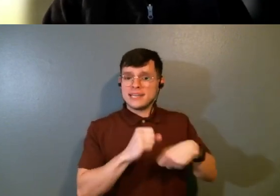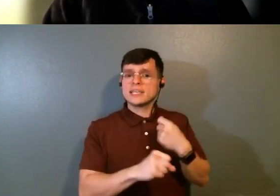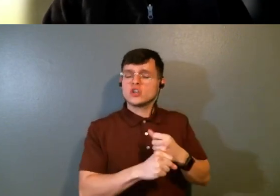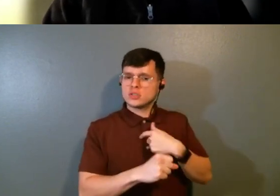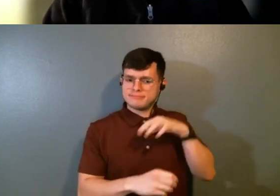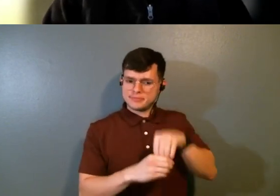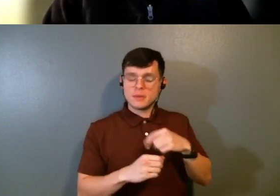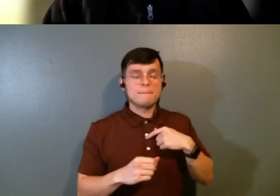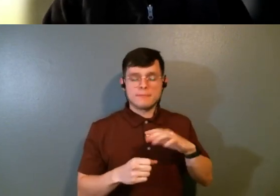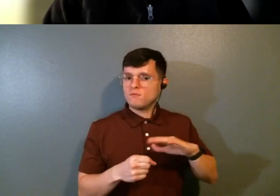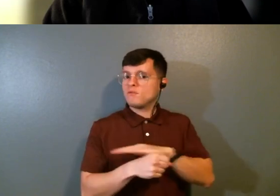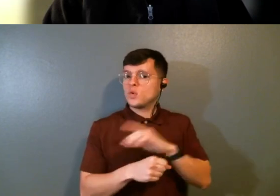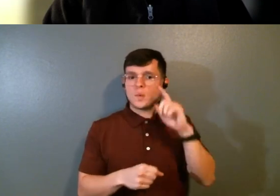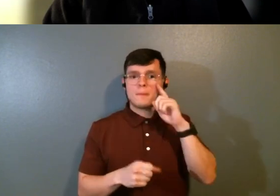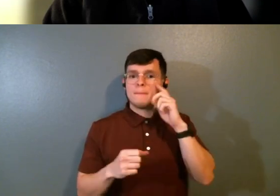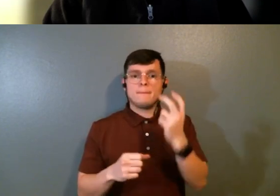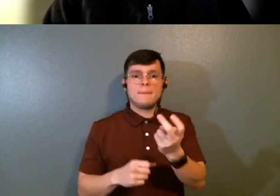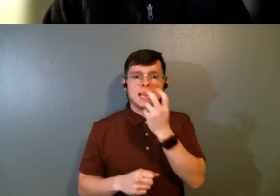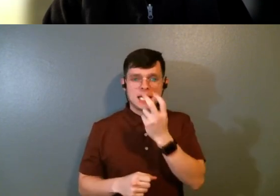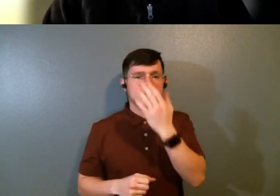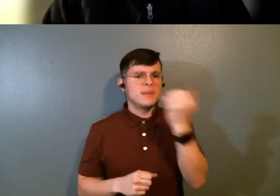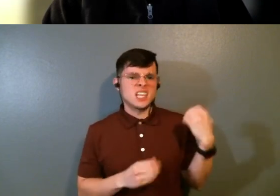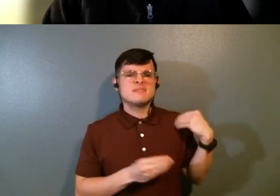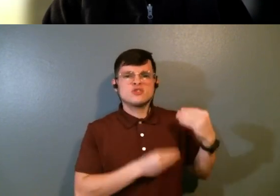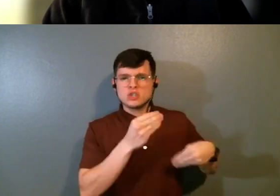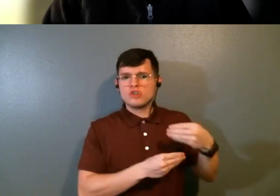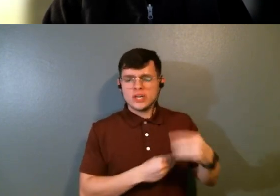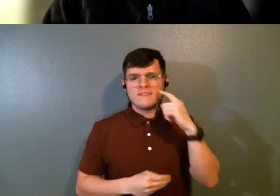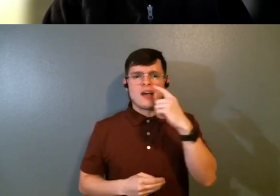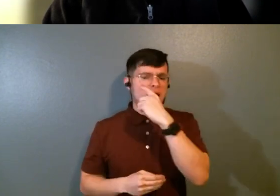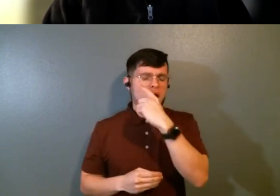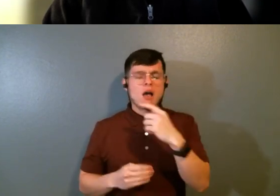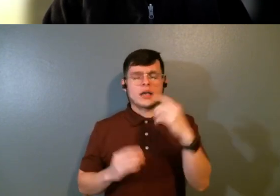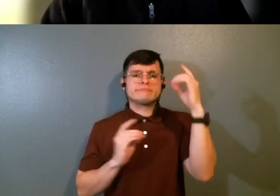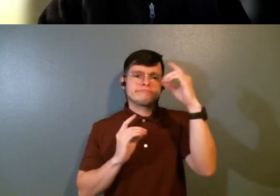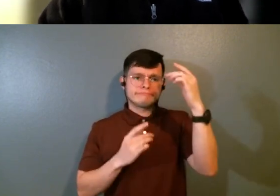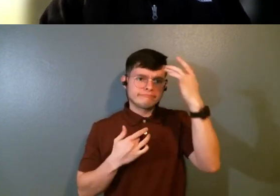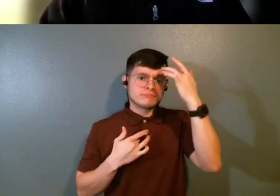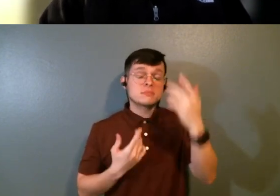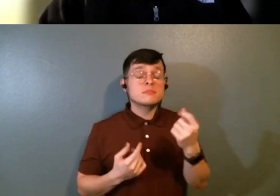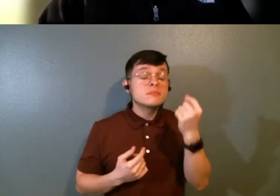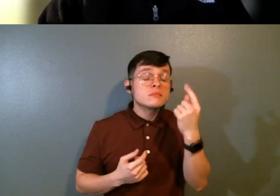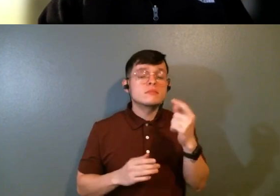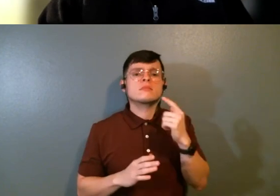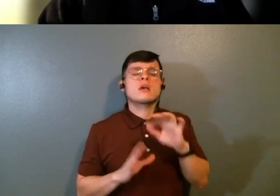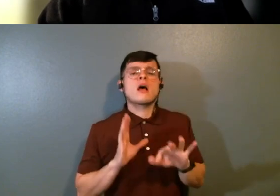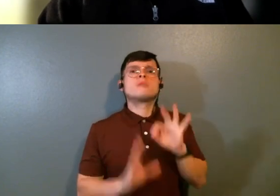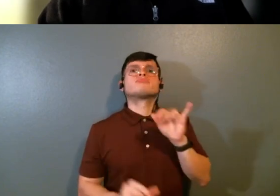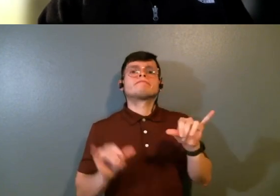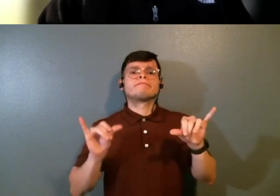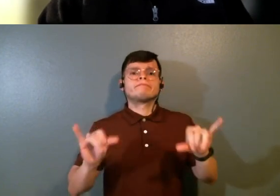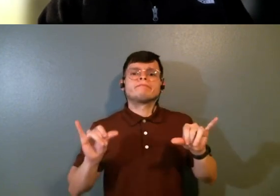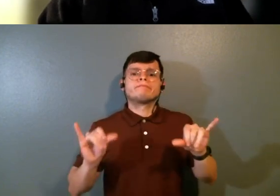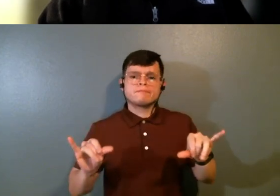going blind due to a degenerative eye condition. And one thing I found was when I transitioned from